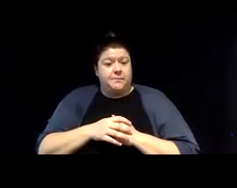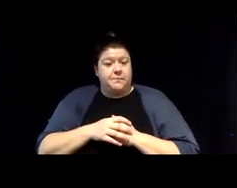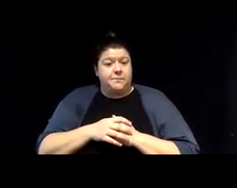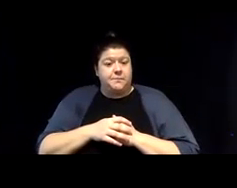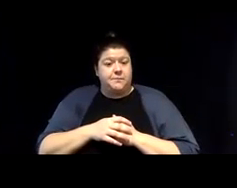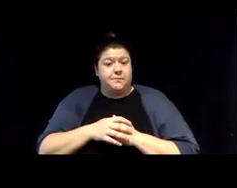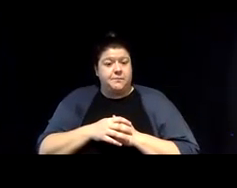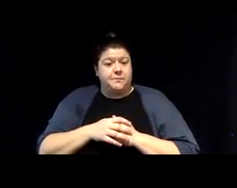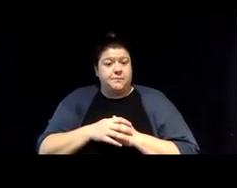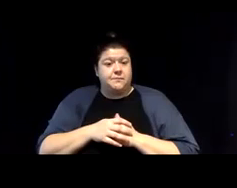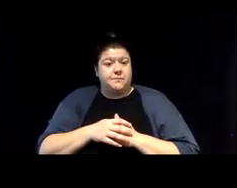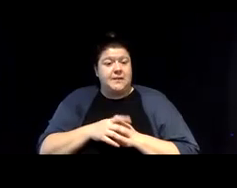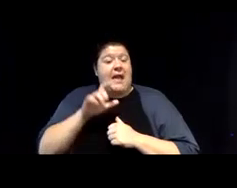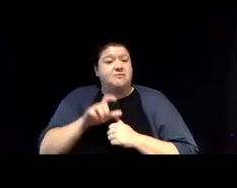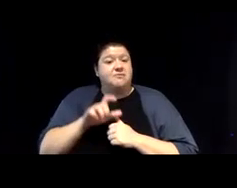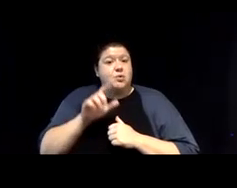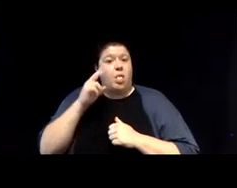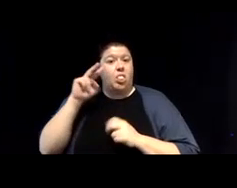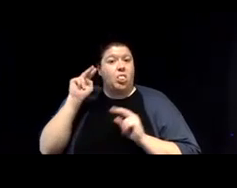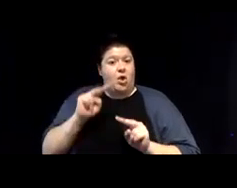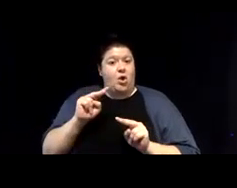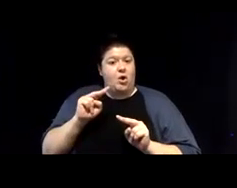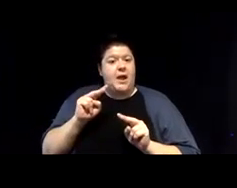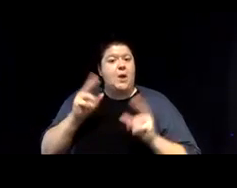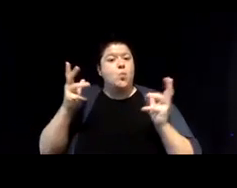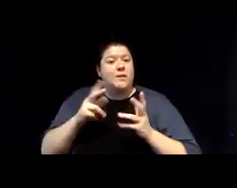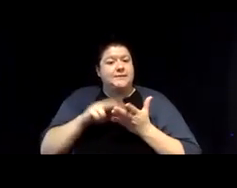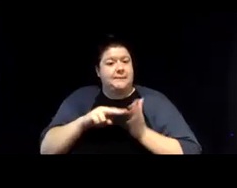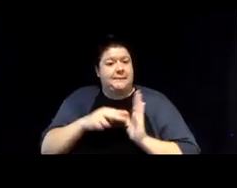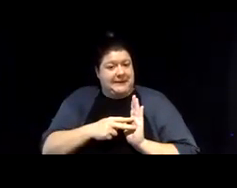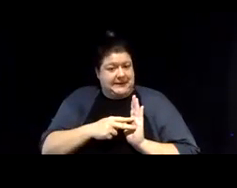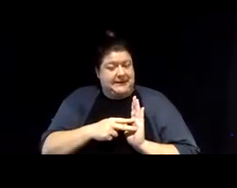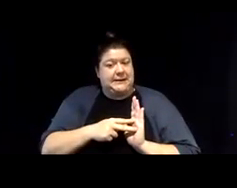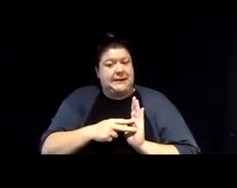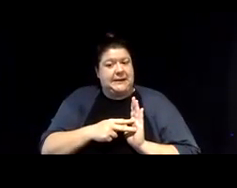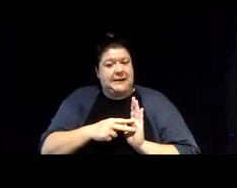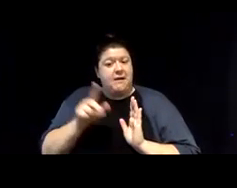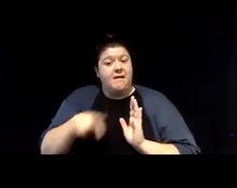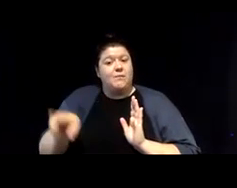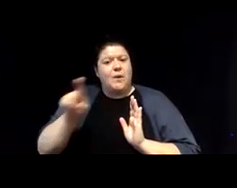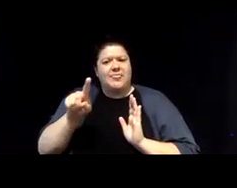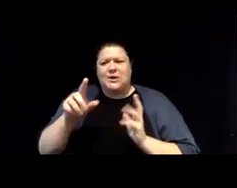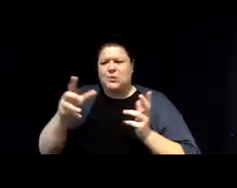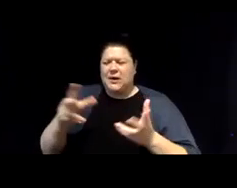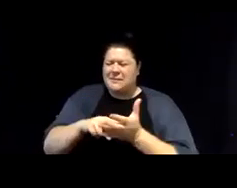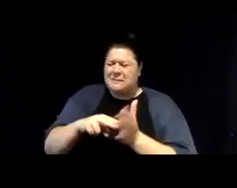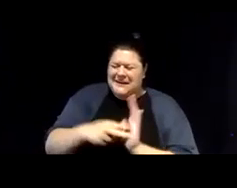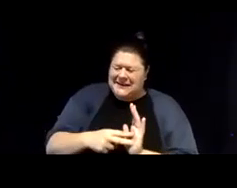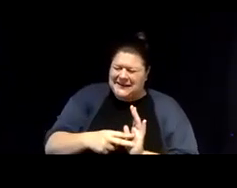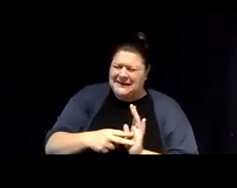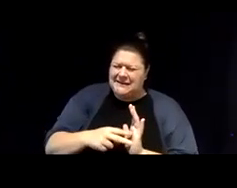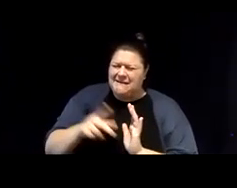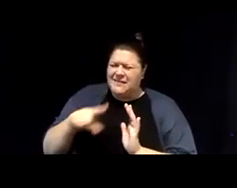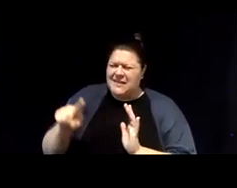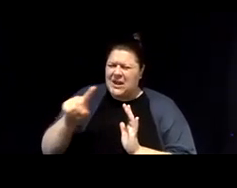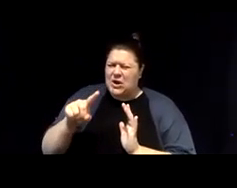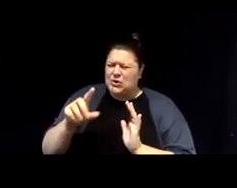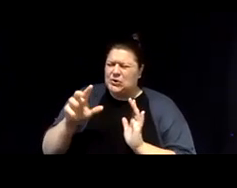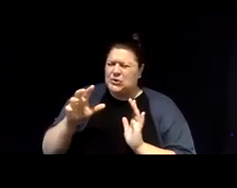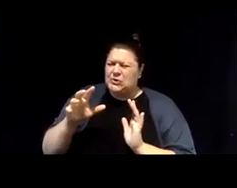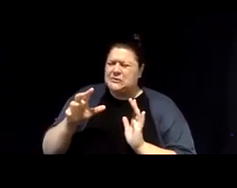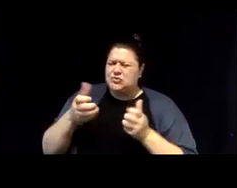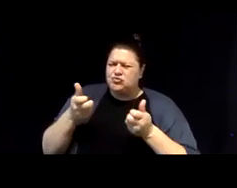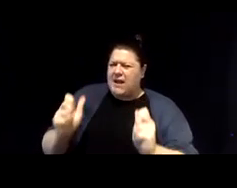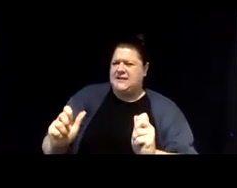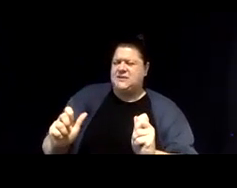is I have to look at what is the meaning of what they're saying. What are they trying